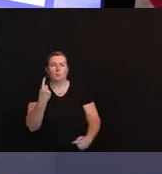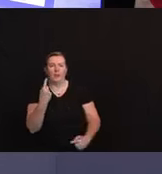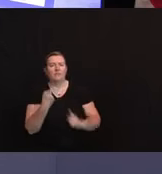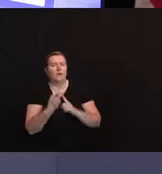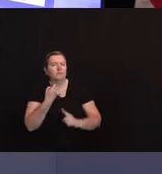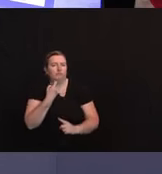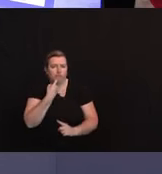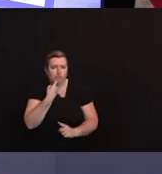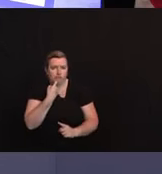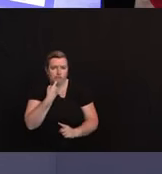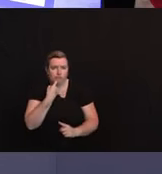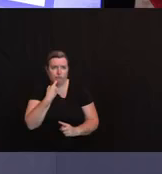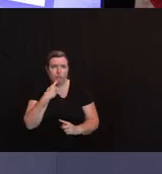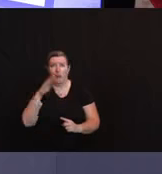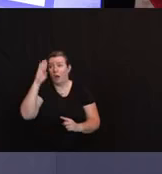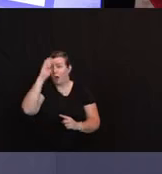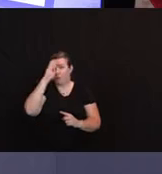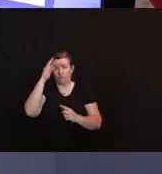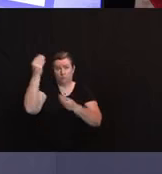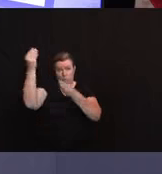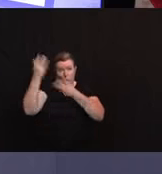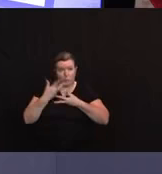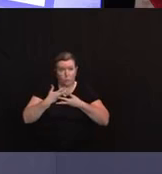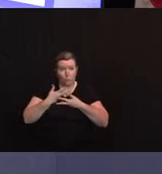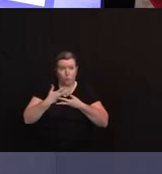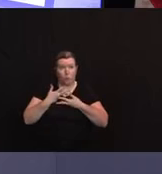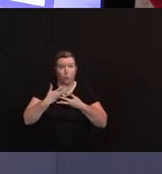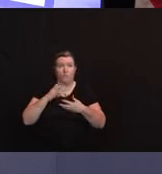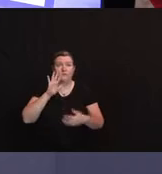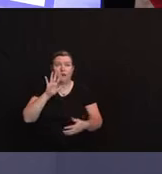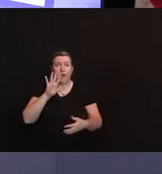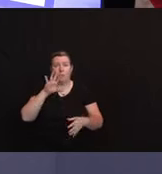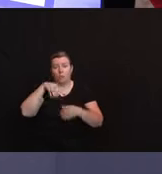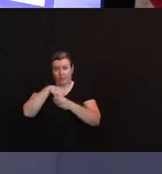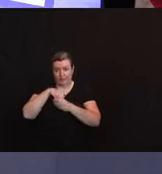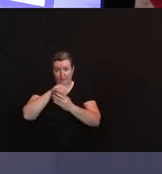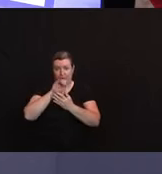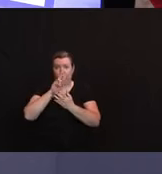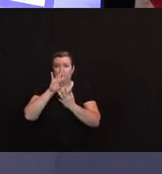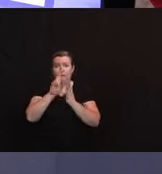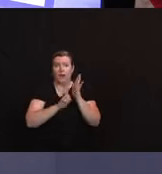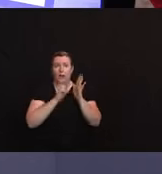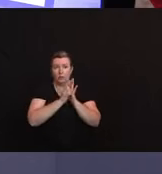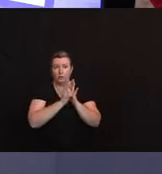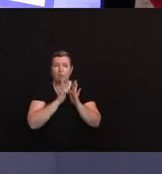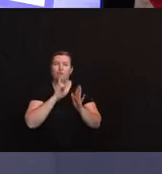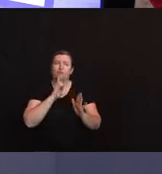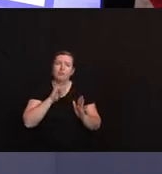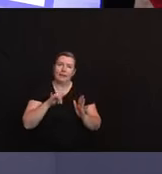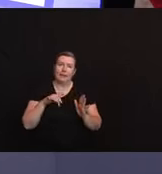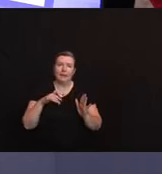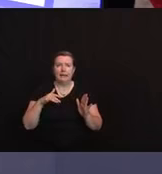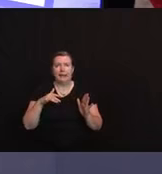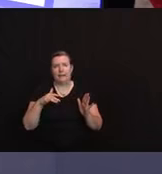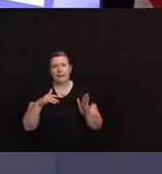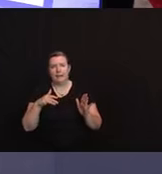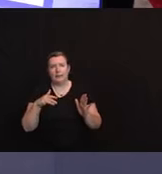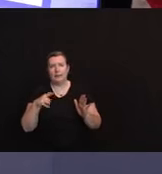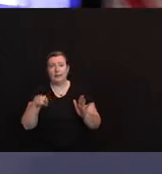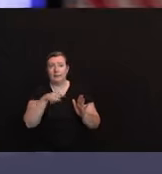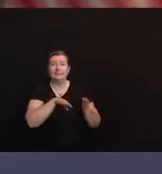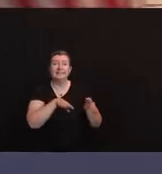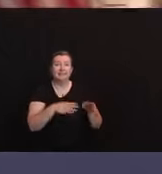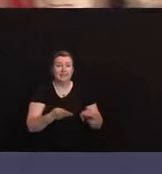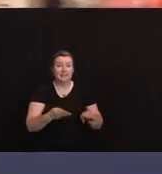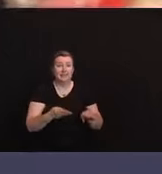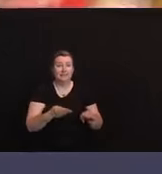hospitals reported 5 within the last 24 hours. It's 2 different time periods. But again, they've got to go through a process, right? Yeah. So all that